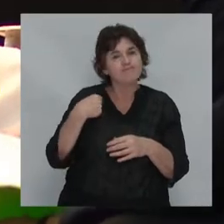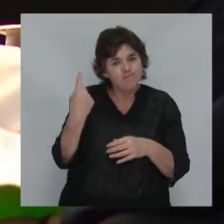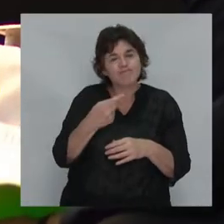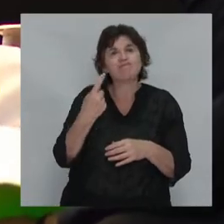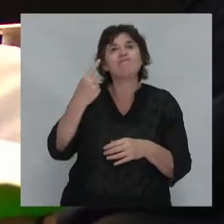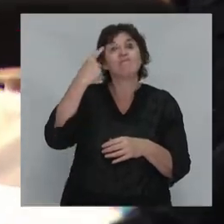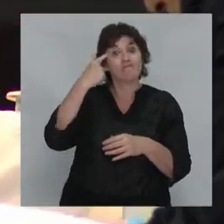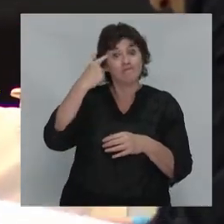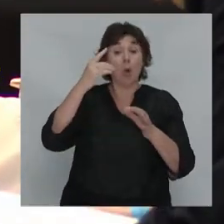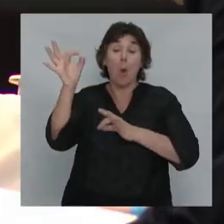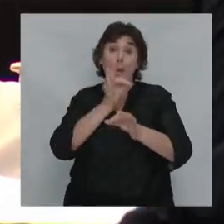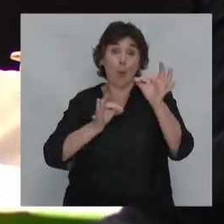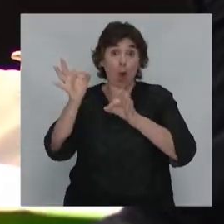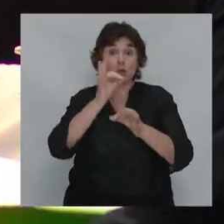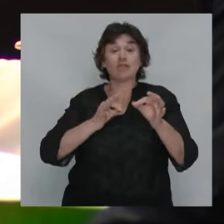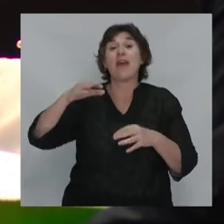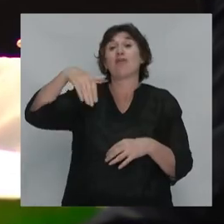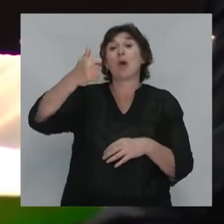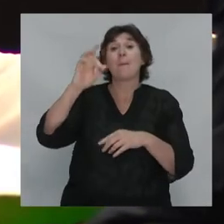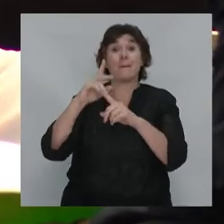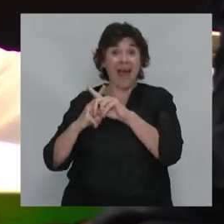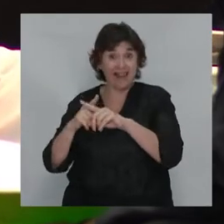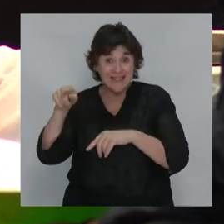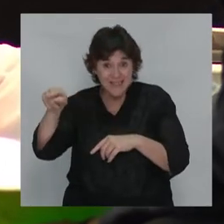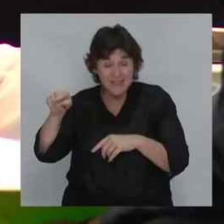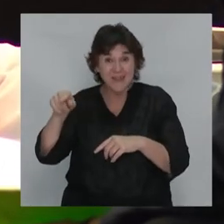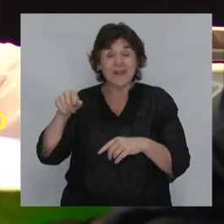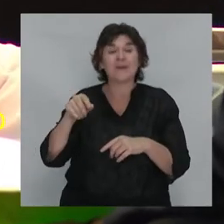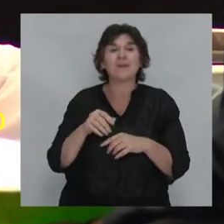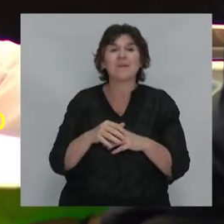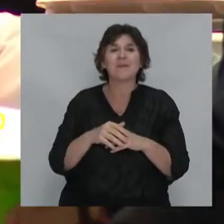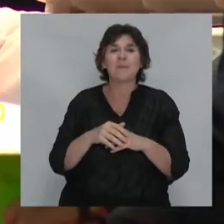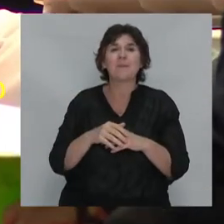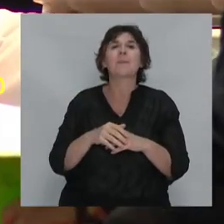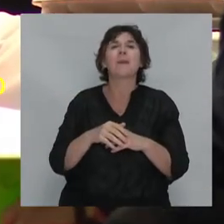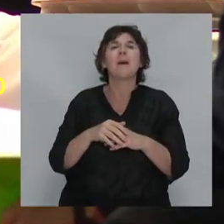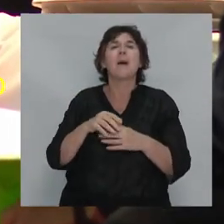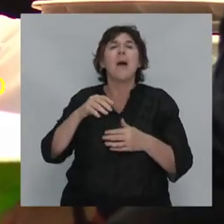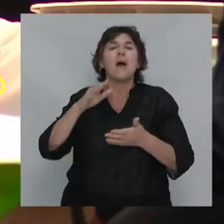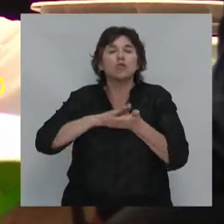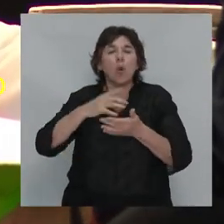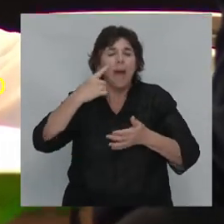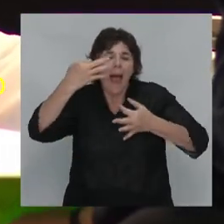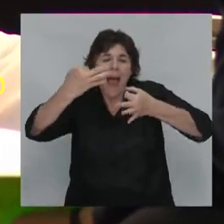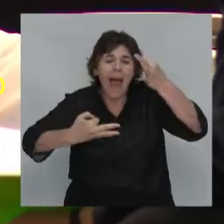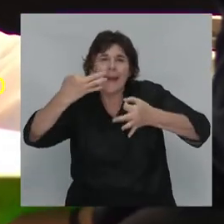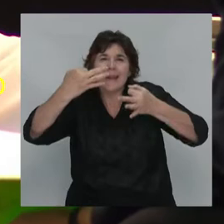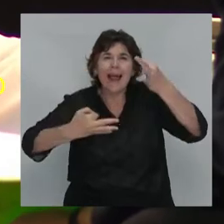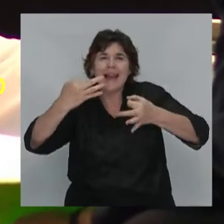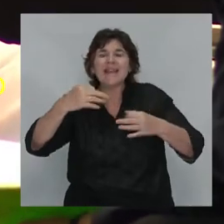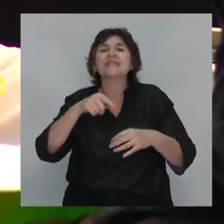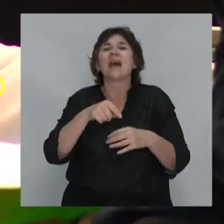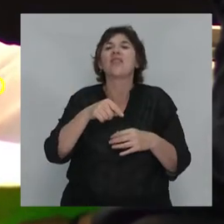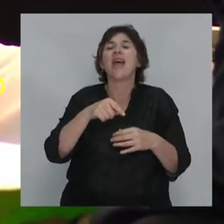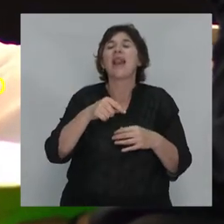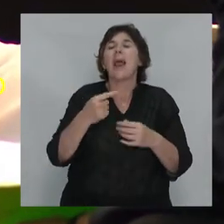unfortunately, he didn't publish. He didn't publish 90% of it. And what we have is a piece that the left feeds on.